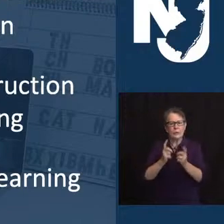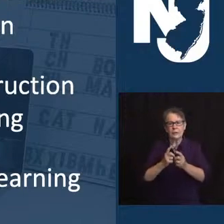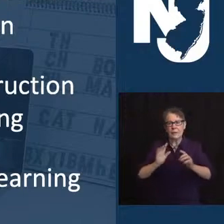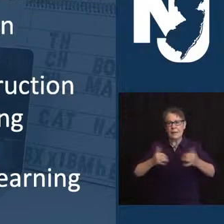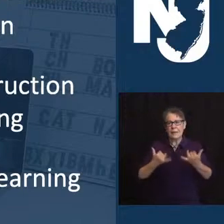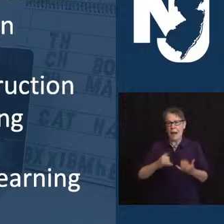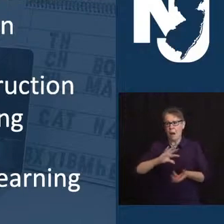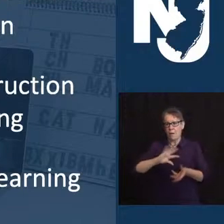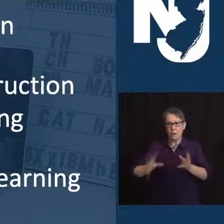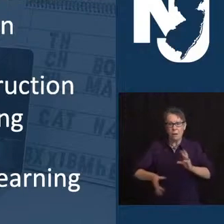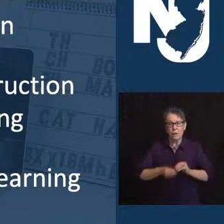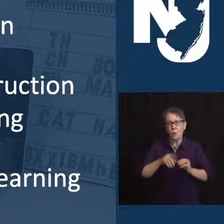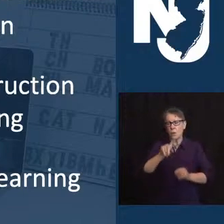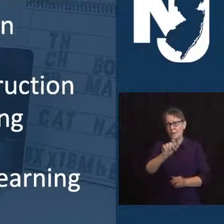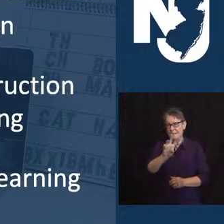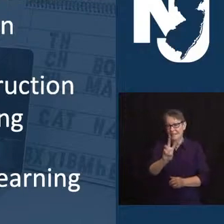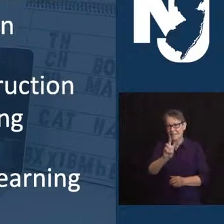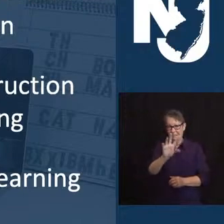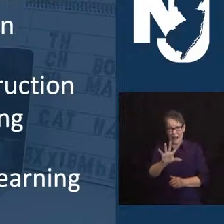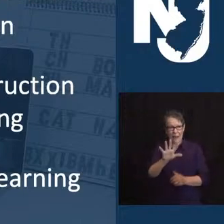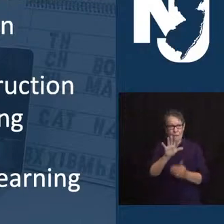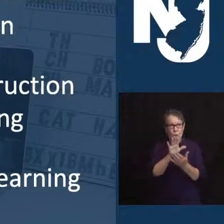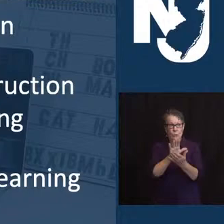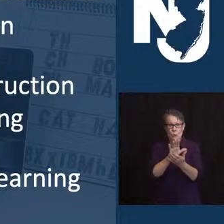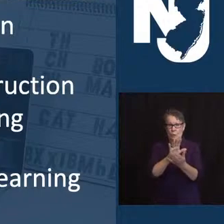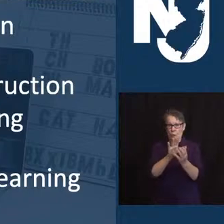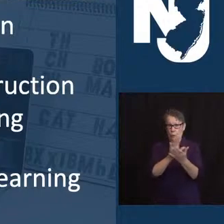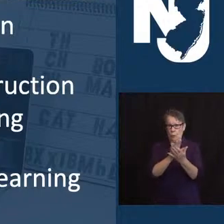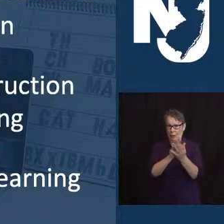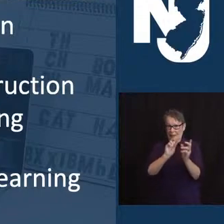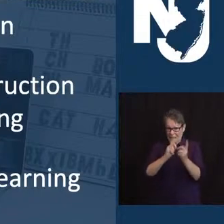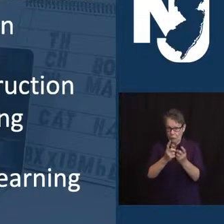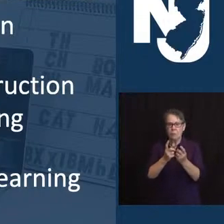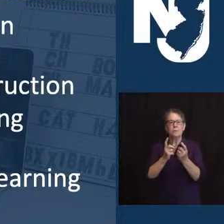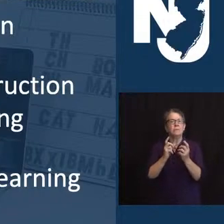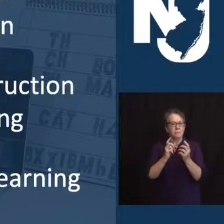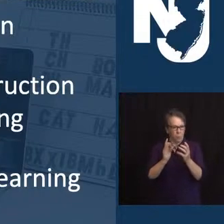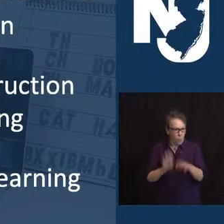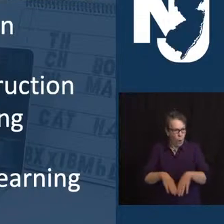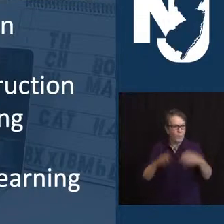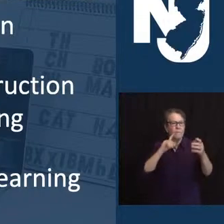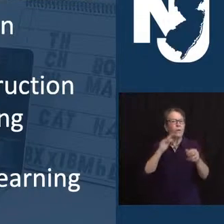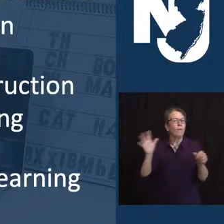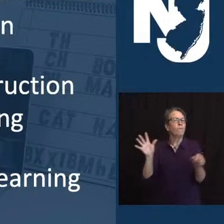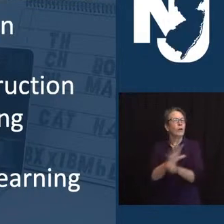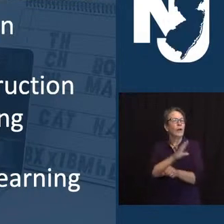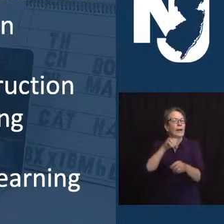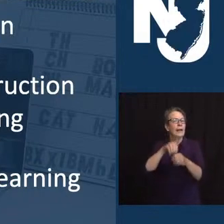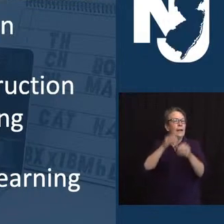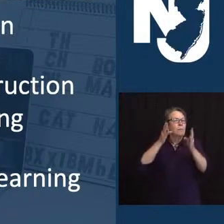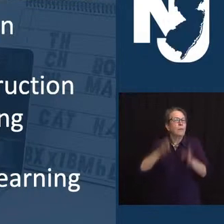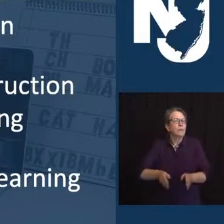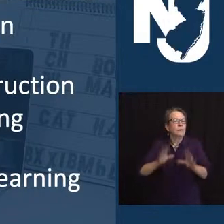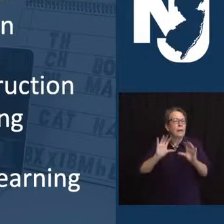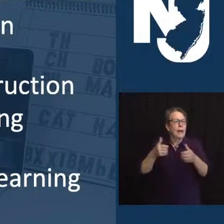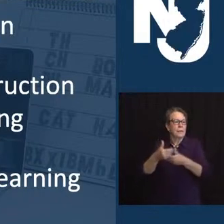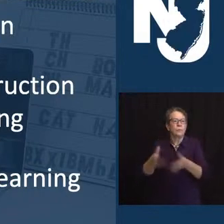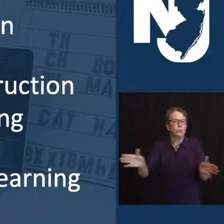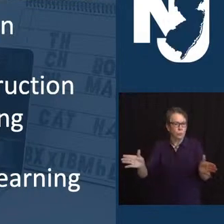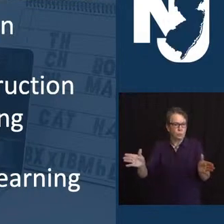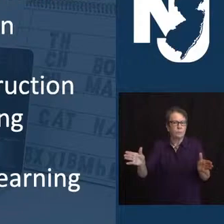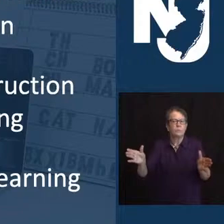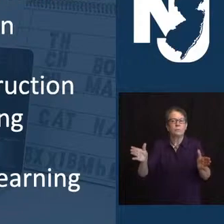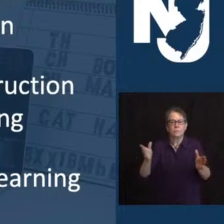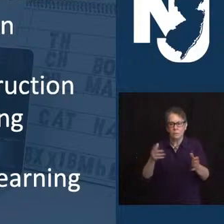for all in-person instruction. That covers, by the way, 144,500 students. That is an increase